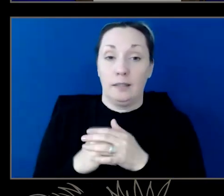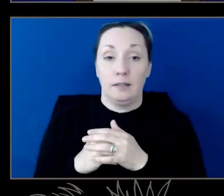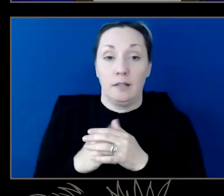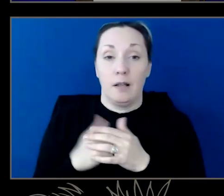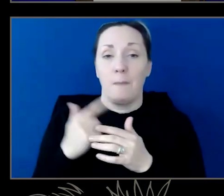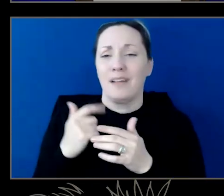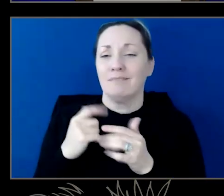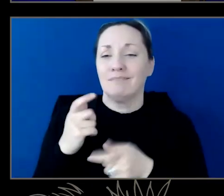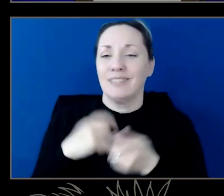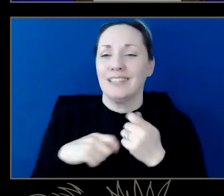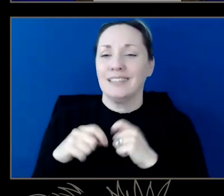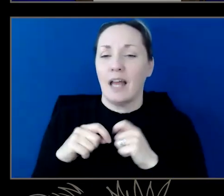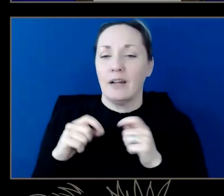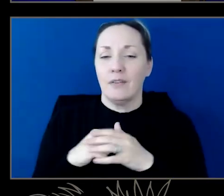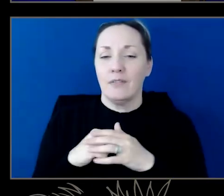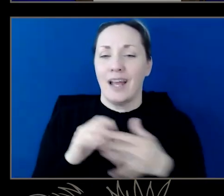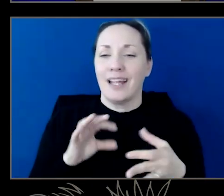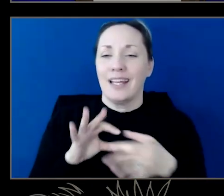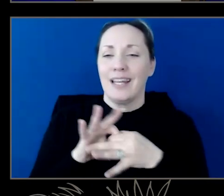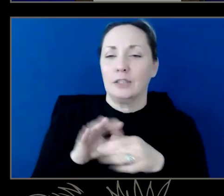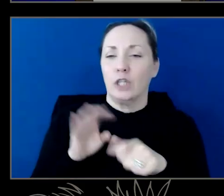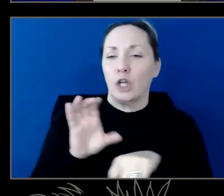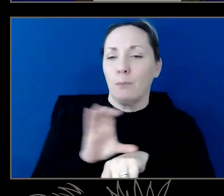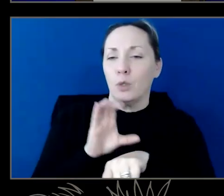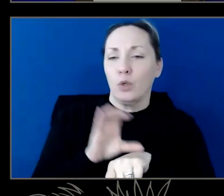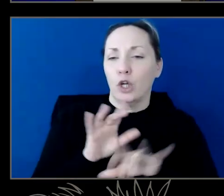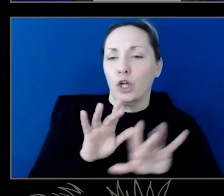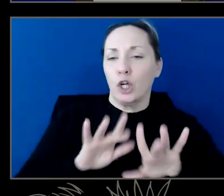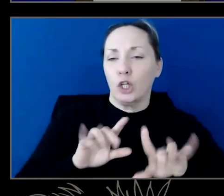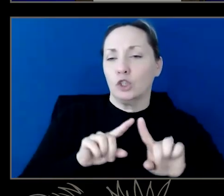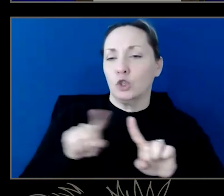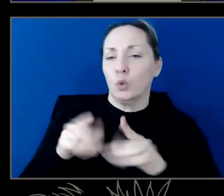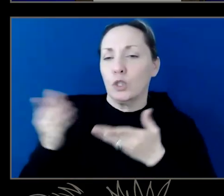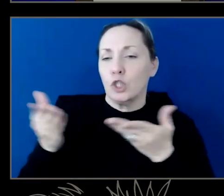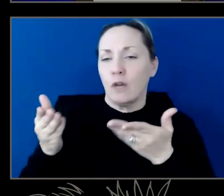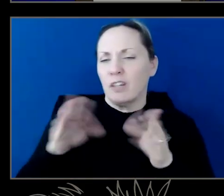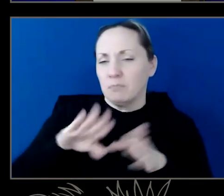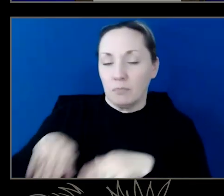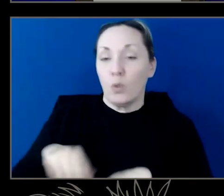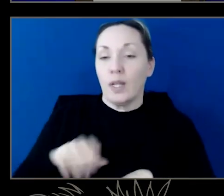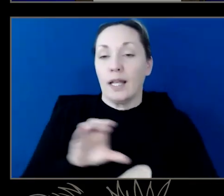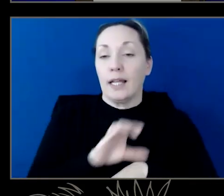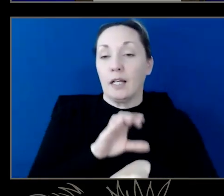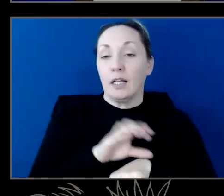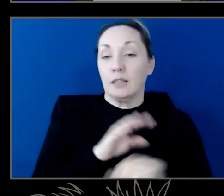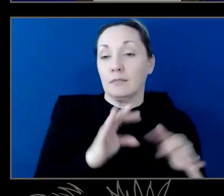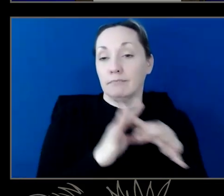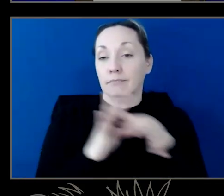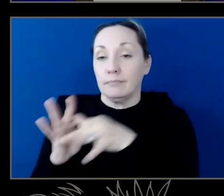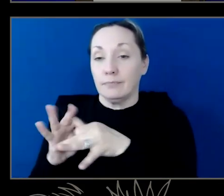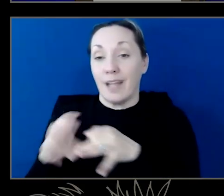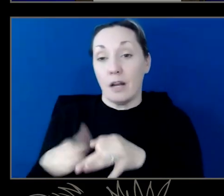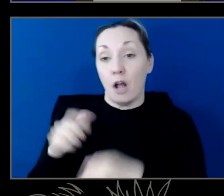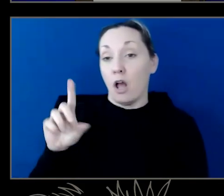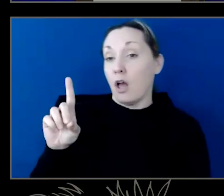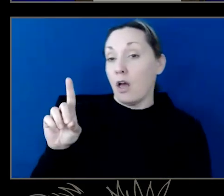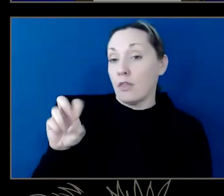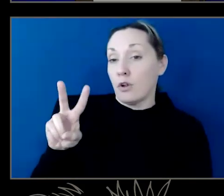because instead of connecting our computer to a server, we can connect our computer to another device.